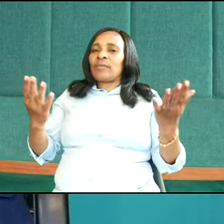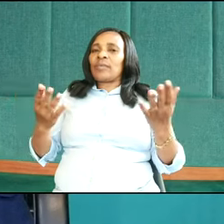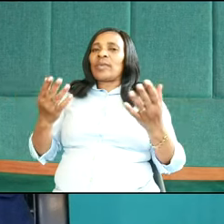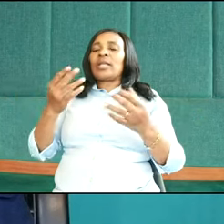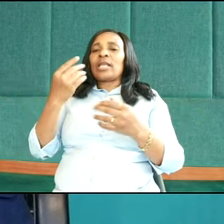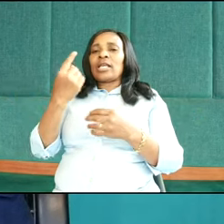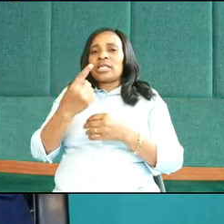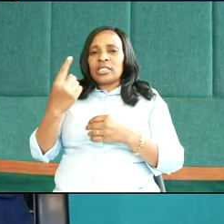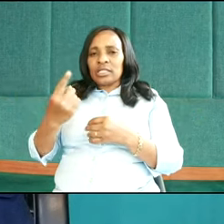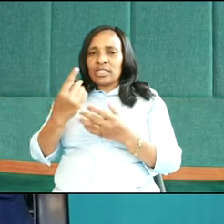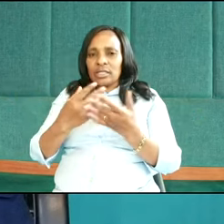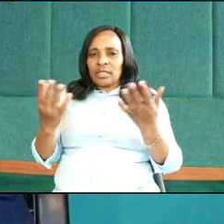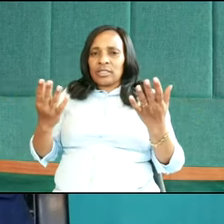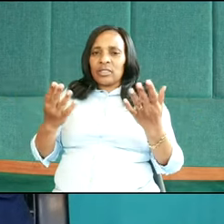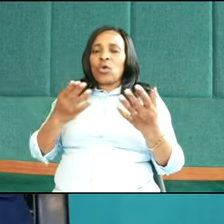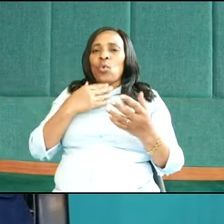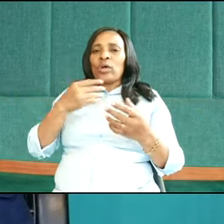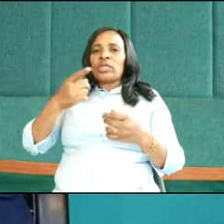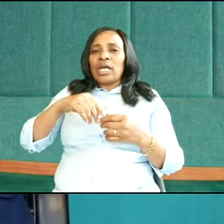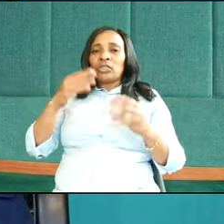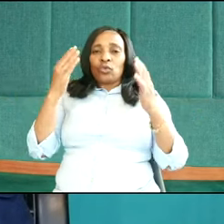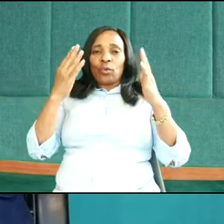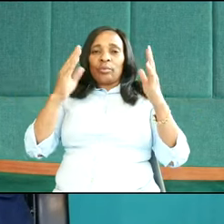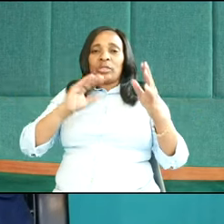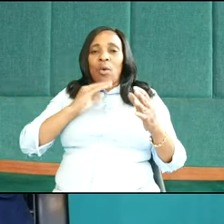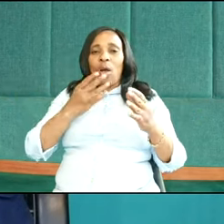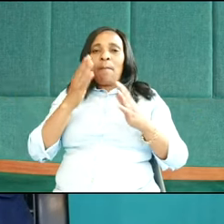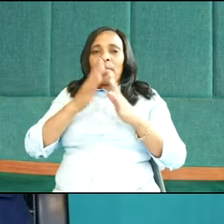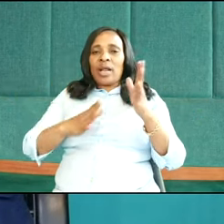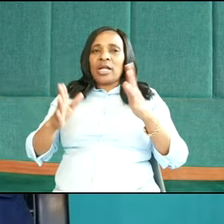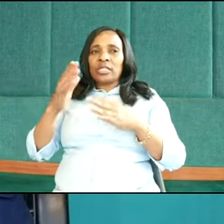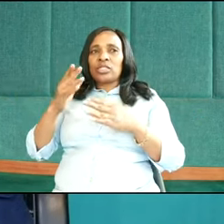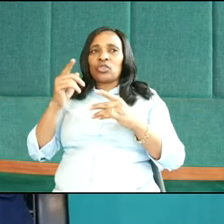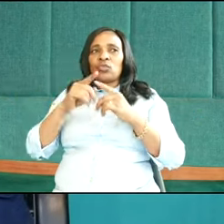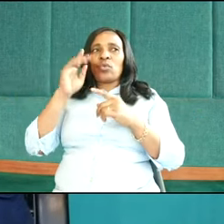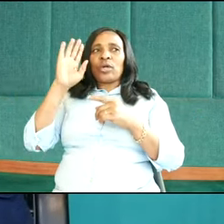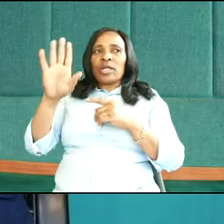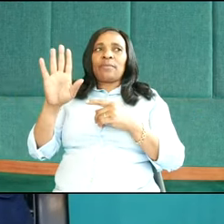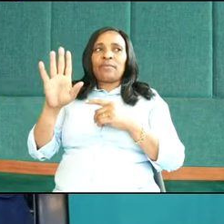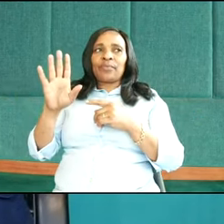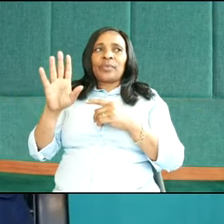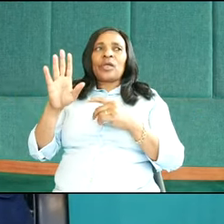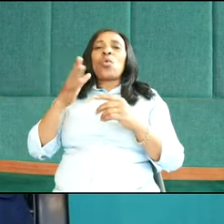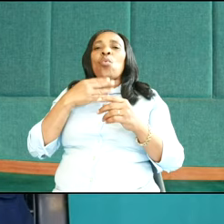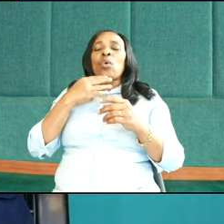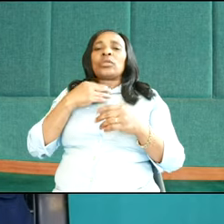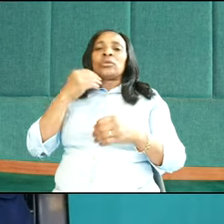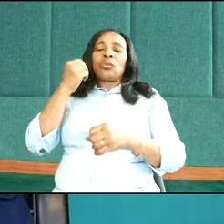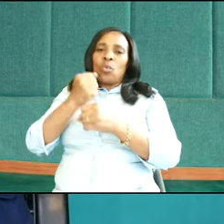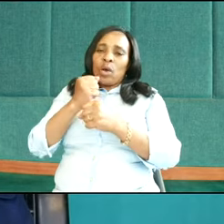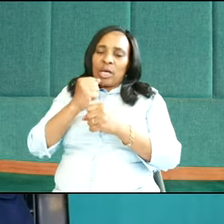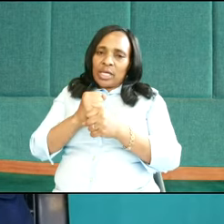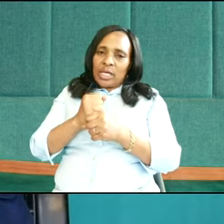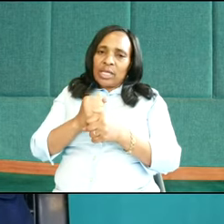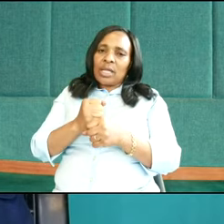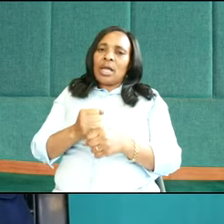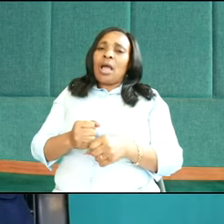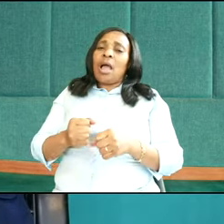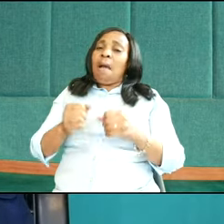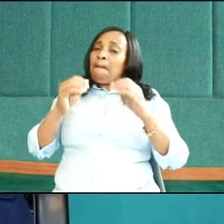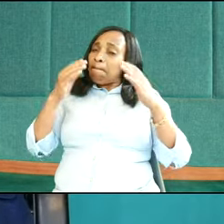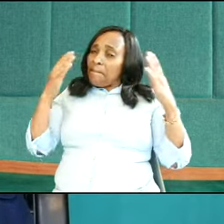are doing, you know. He wants us to commit our plans to Him, you know. He probably was working a master plan for